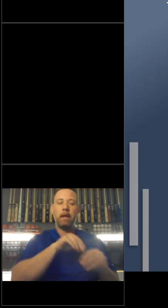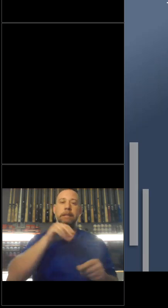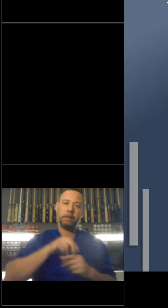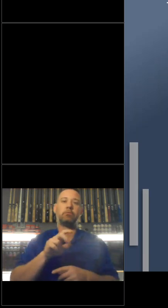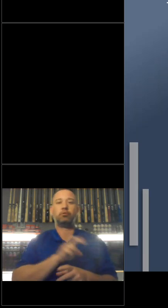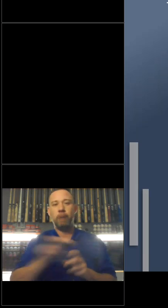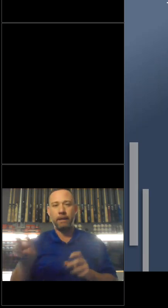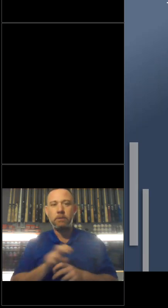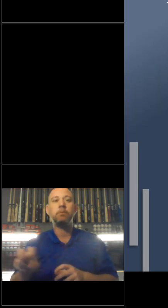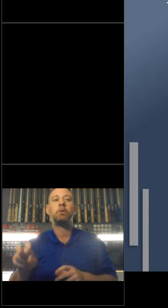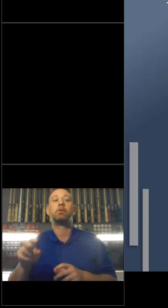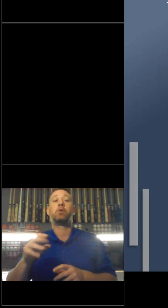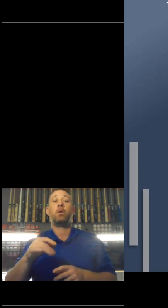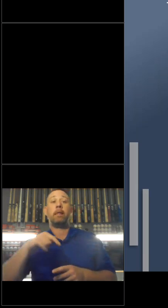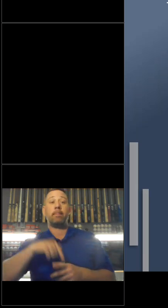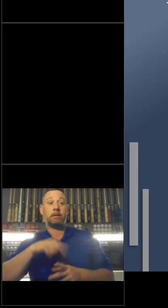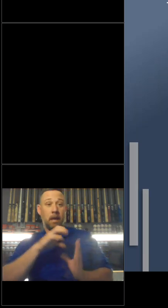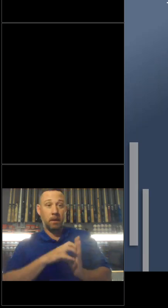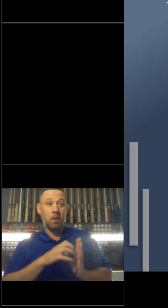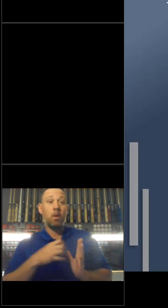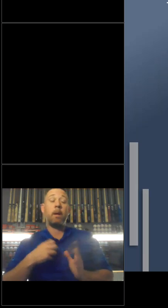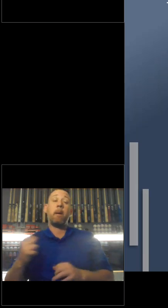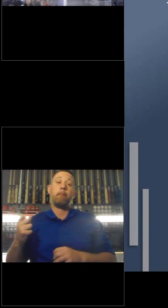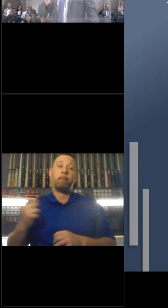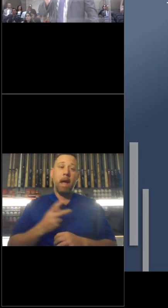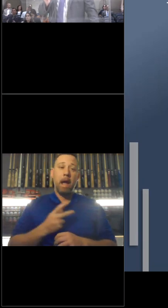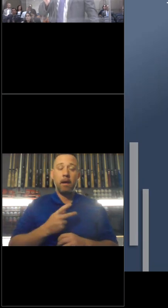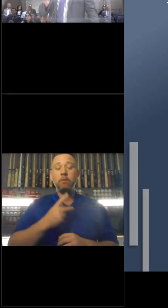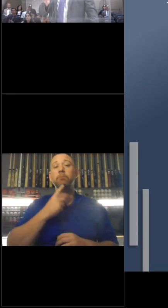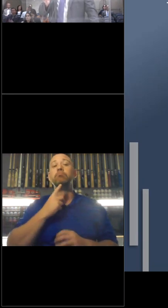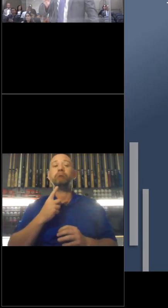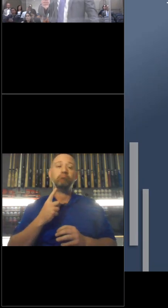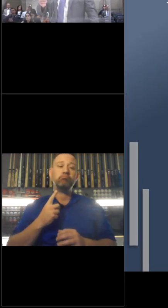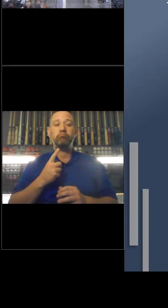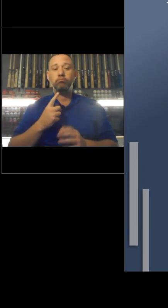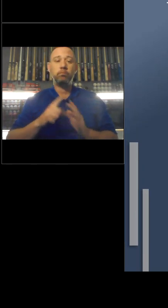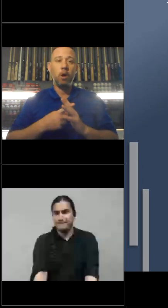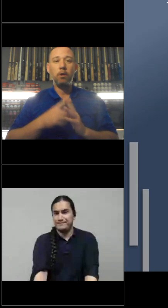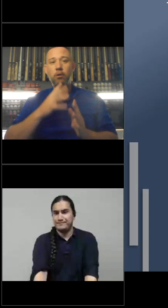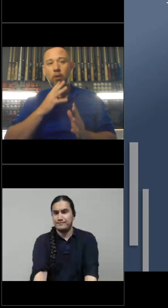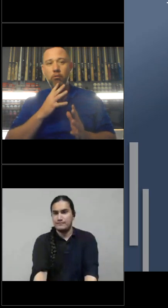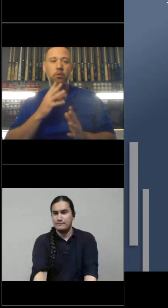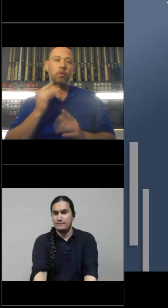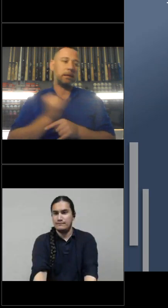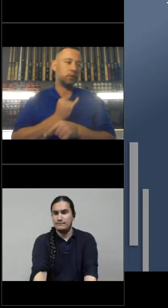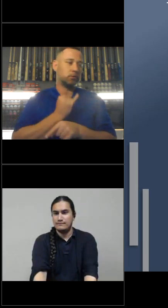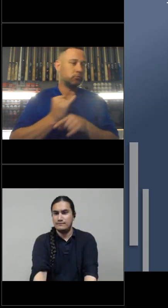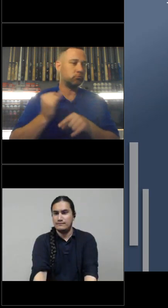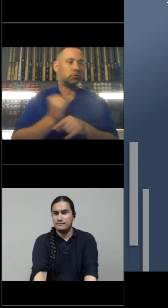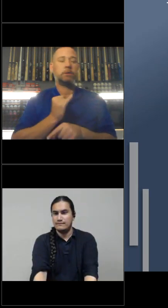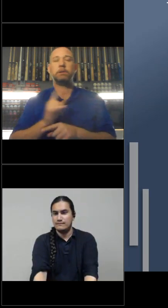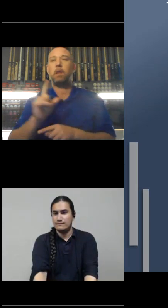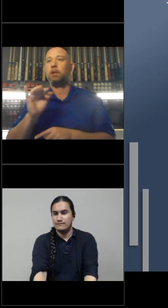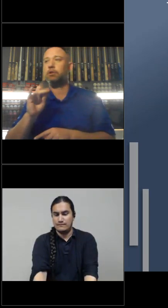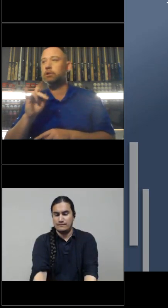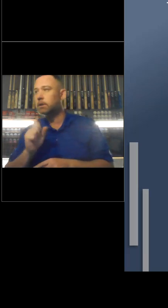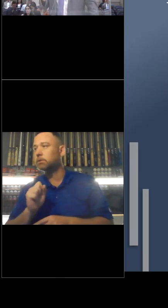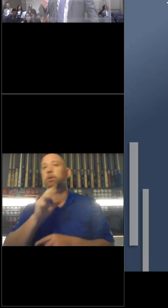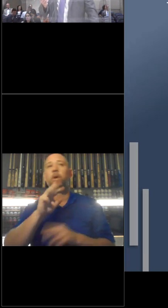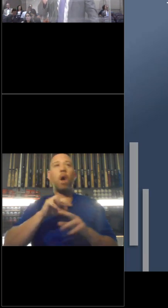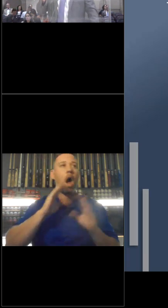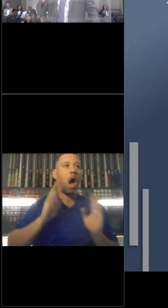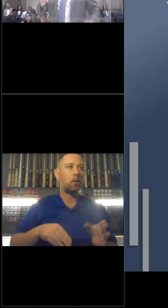this segment, we came back and we said, you know, we're starting to talk to industry. We're talking to some of the logistics and warehouse facilities in the